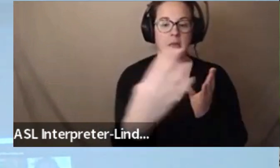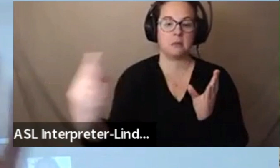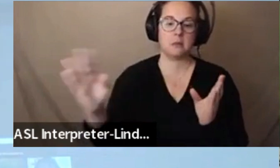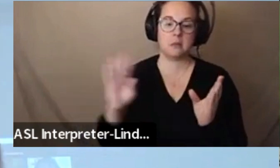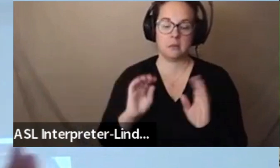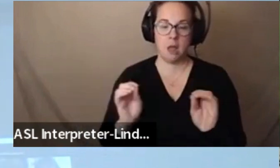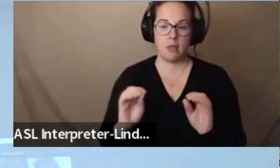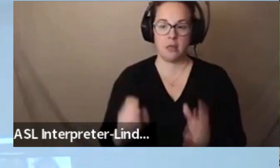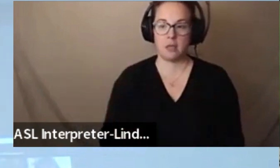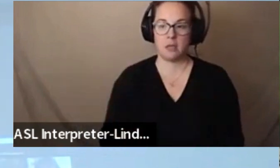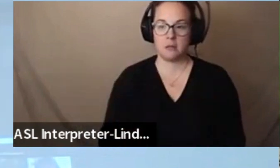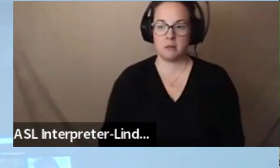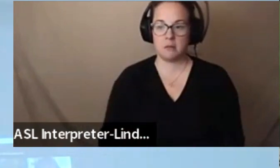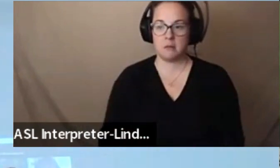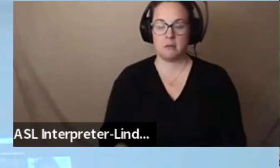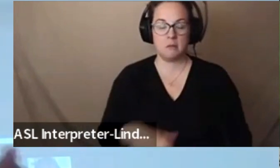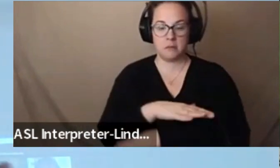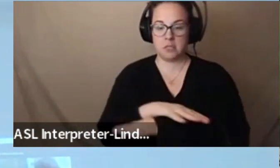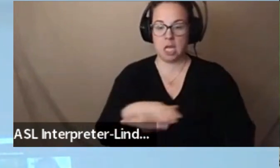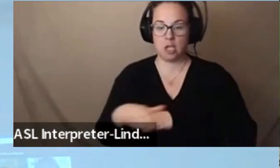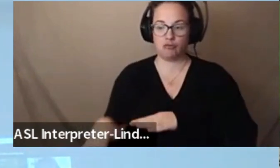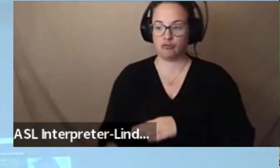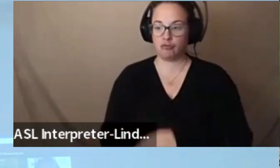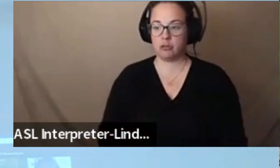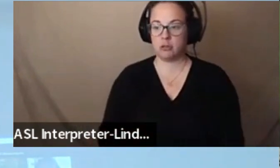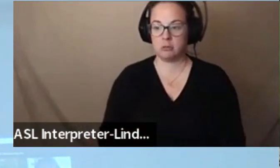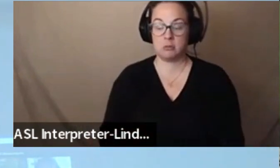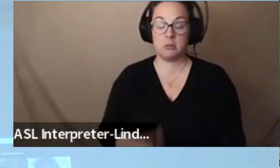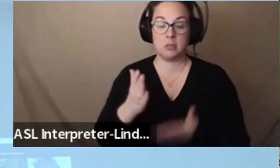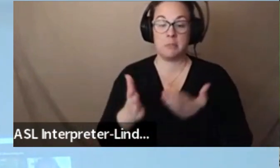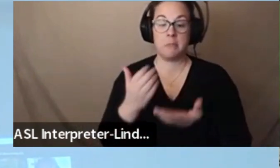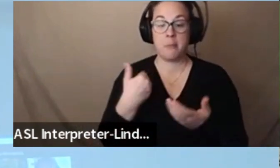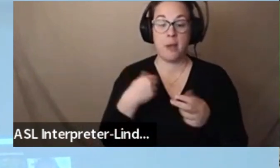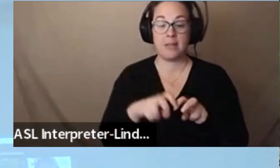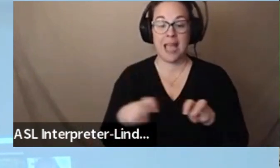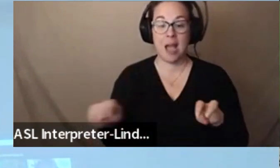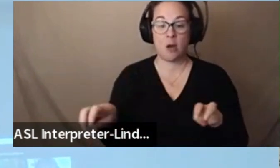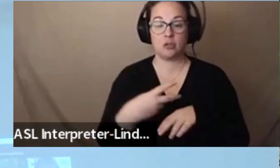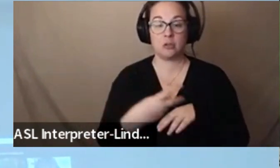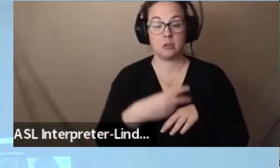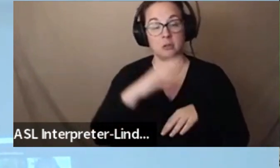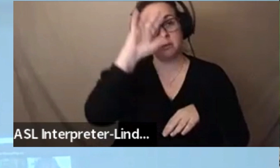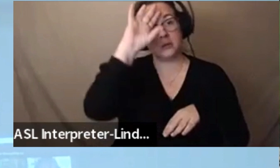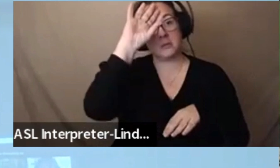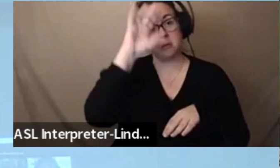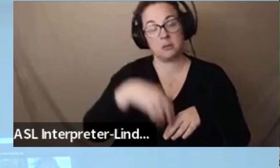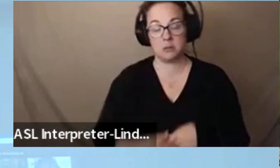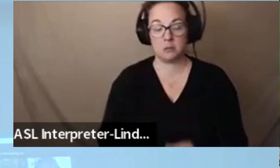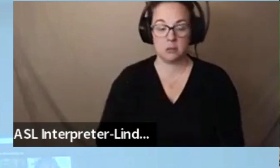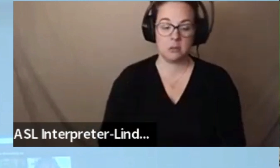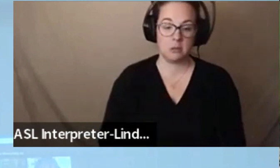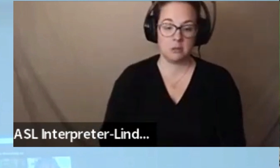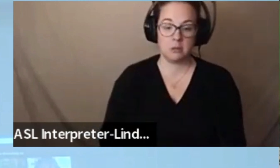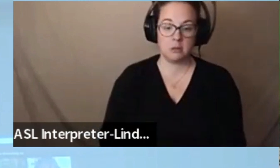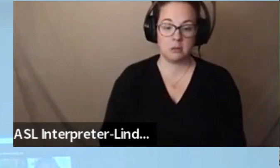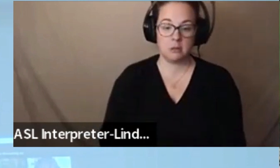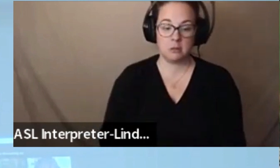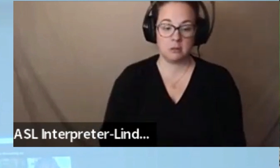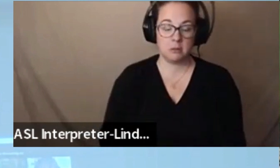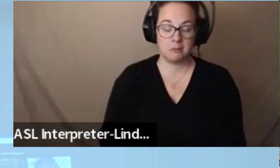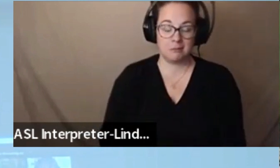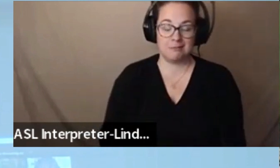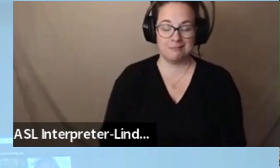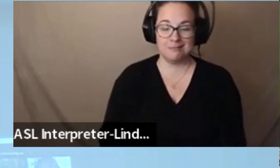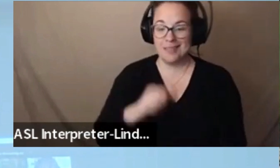just doing it in there's a stage, and all stages look like stages, and maybe someone can lie on a couch,